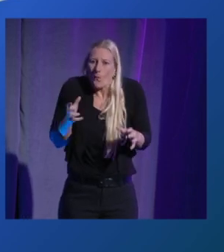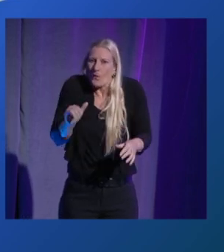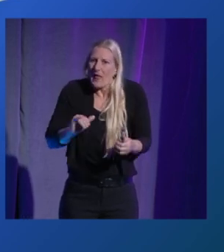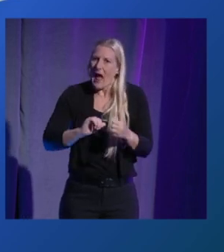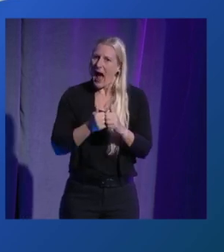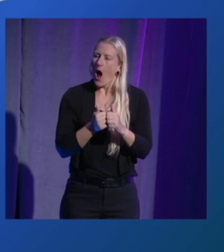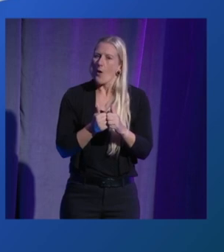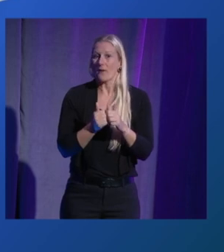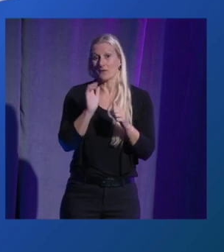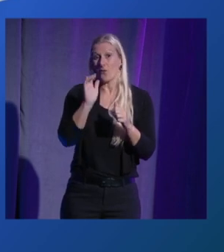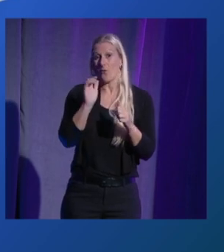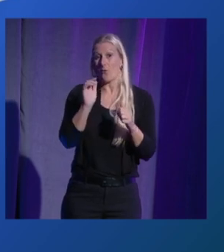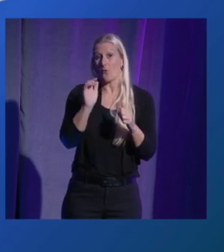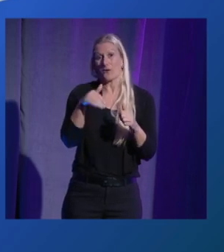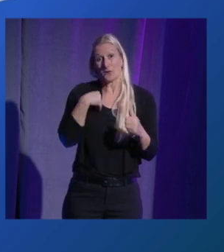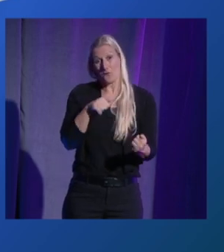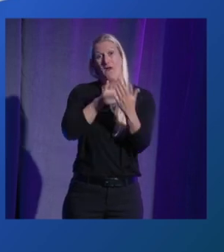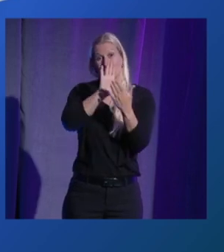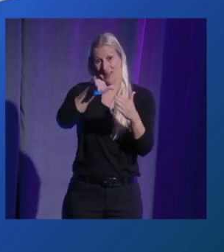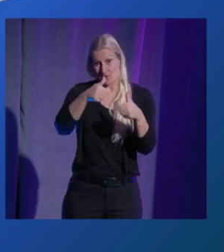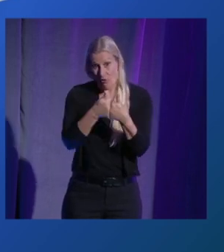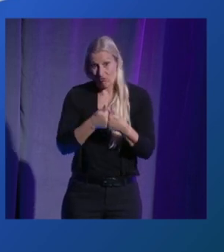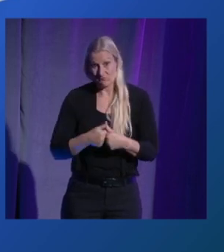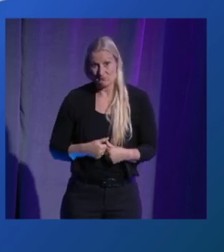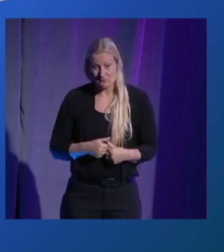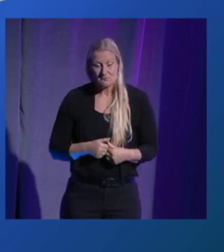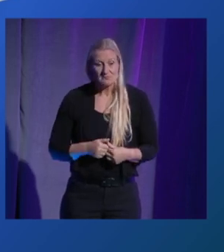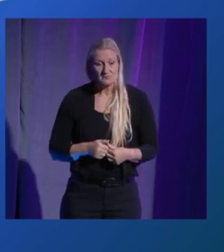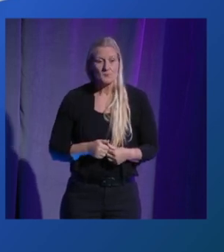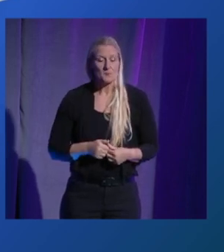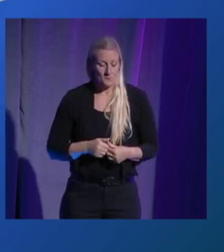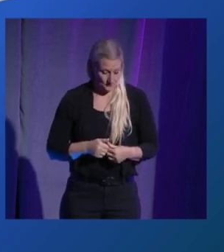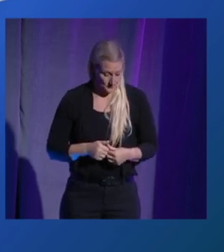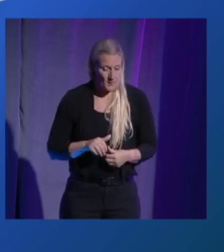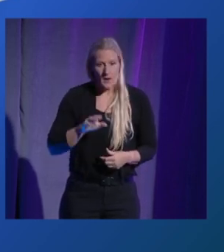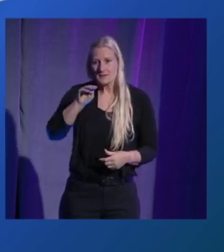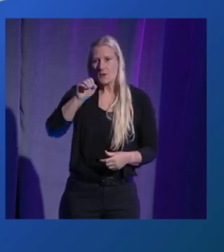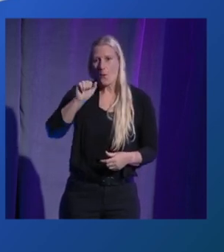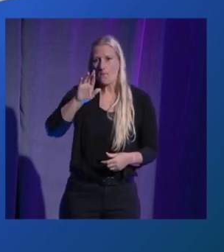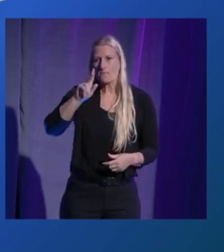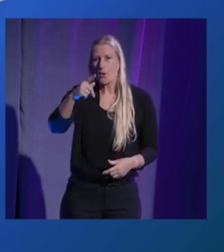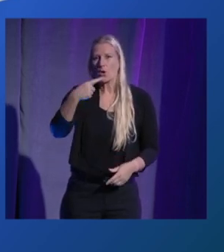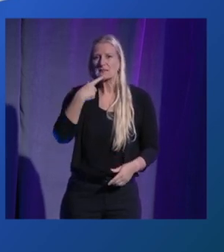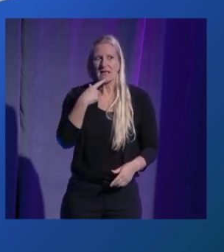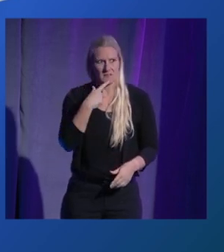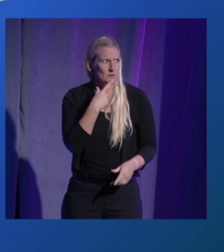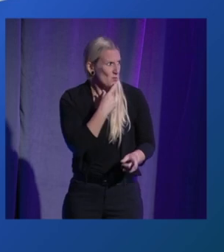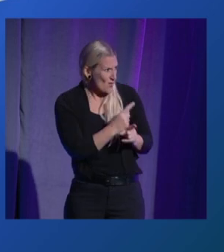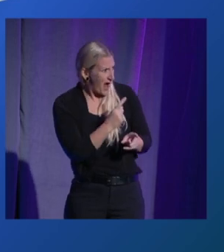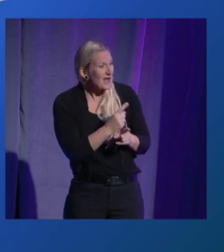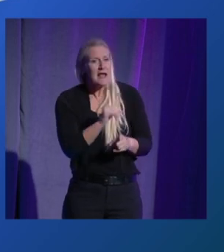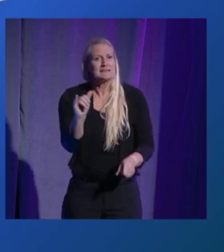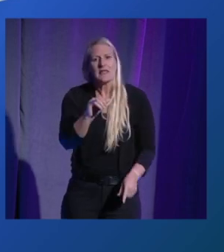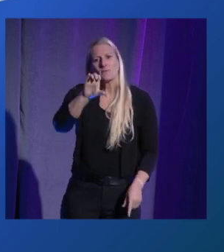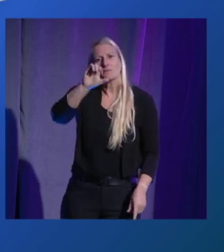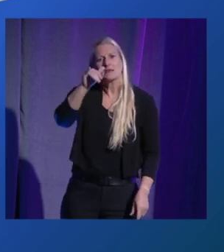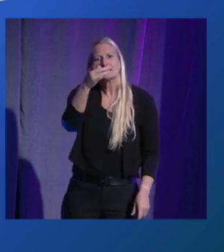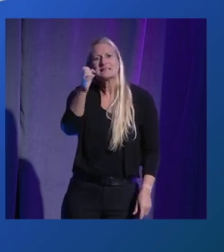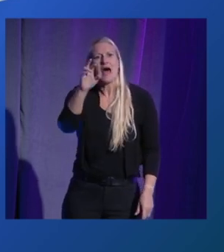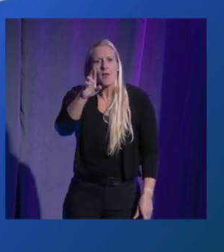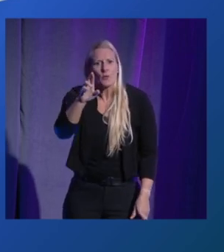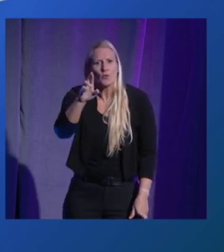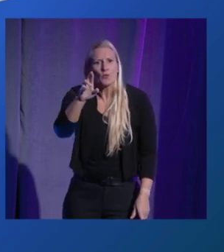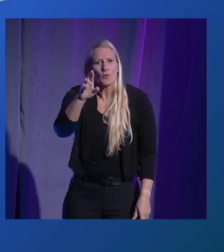place right I mean abely is an arms race right it is it's a bit like cyber when we think about um you know